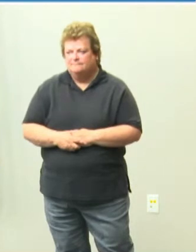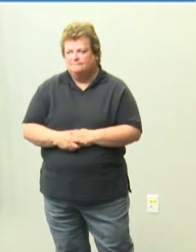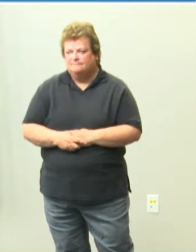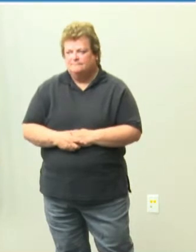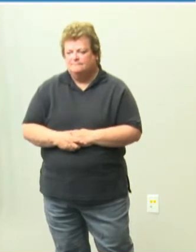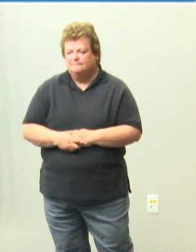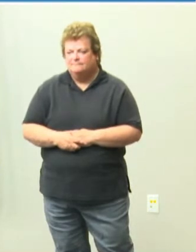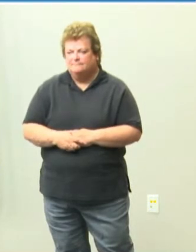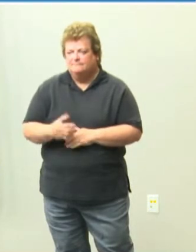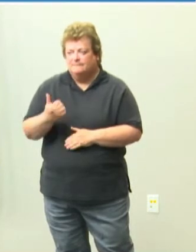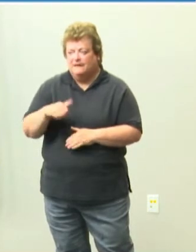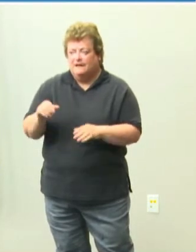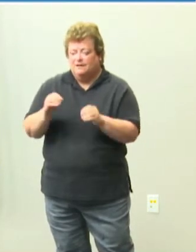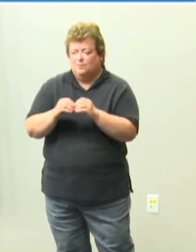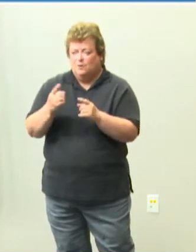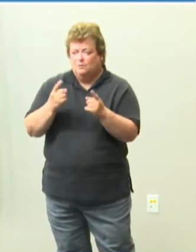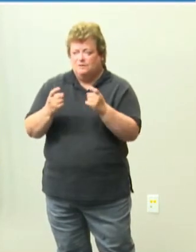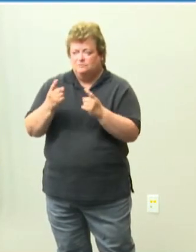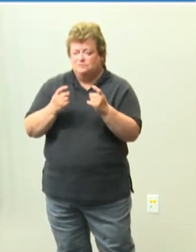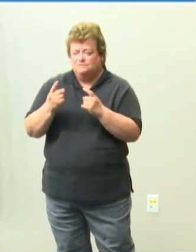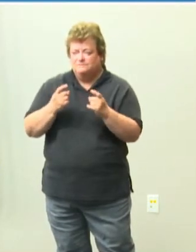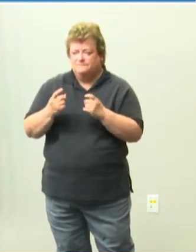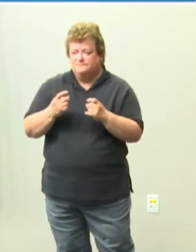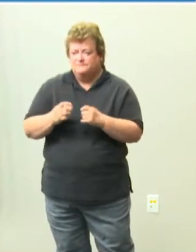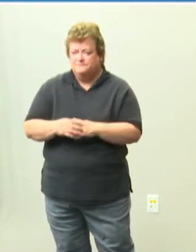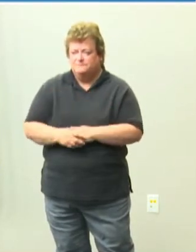Any more questions?